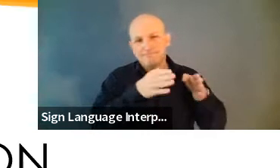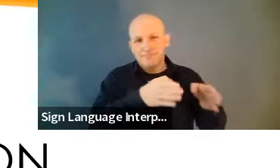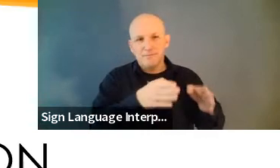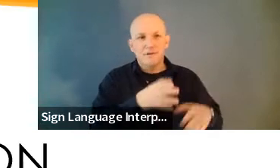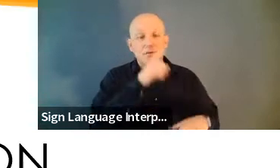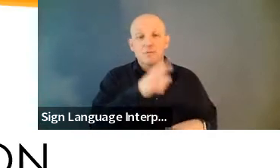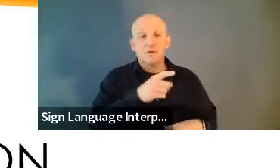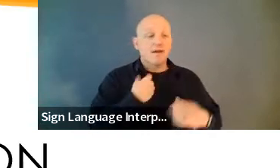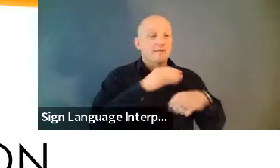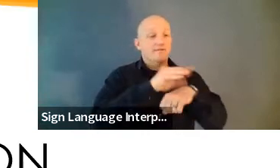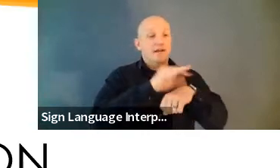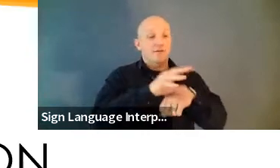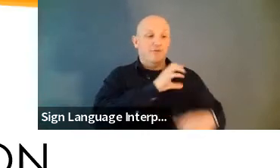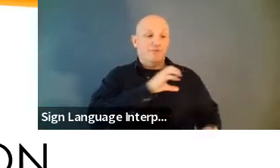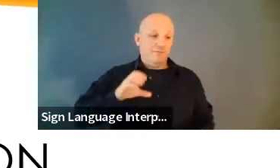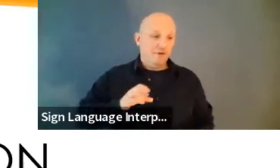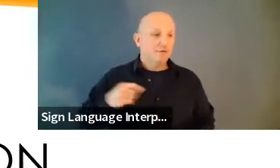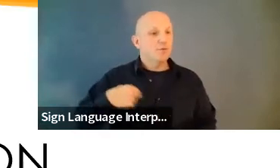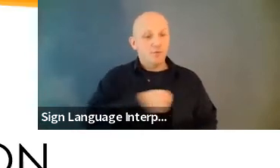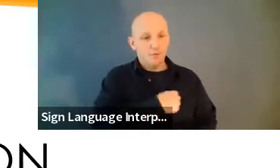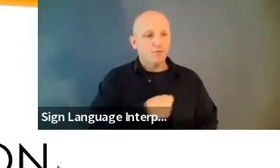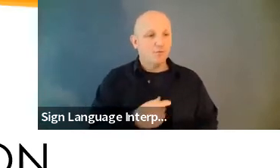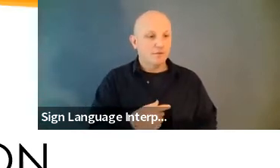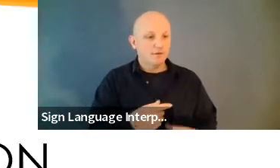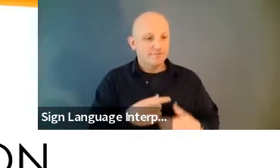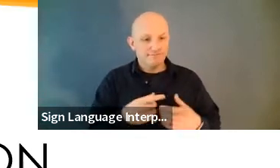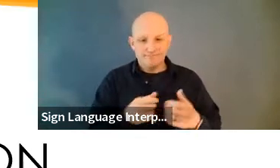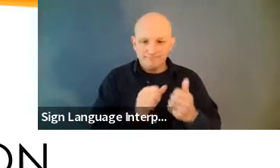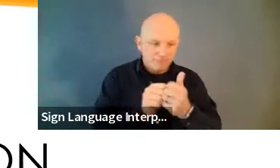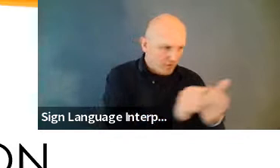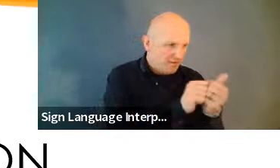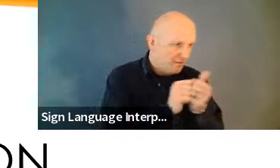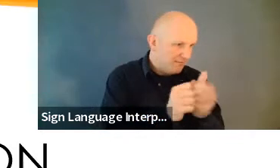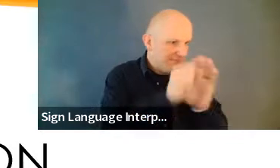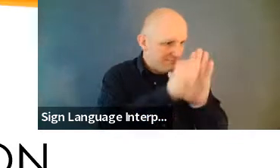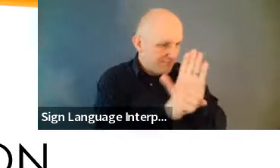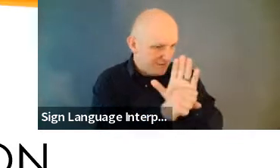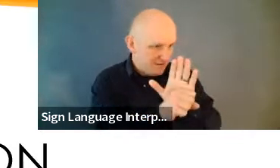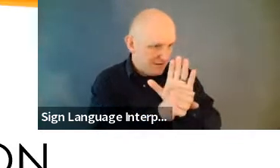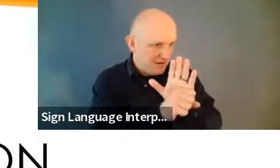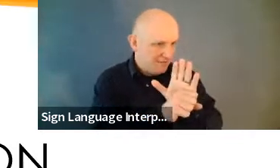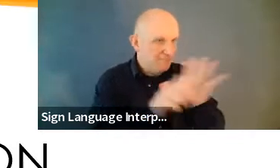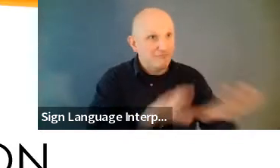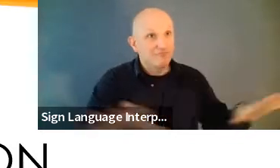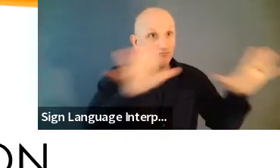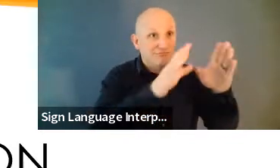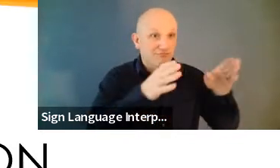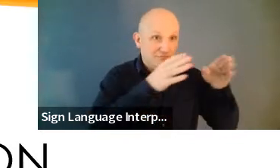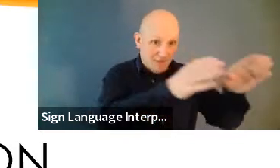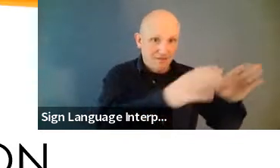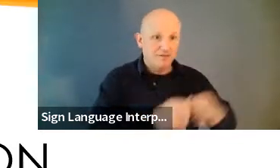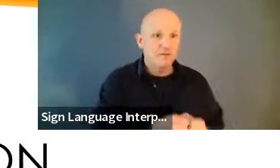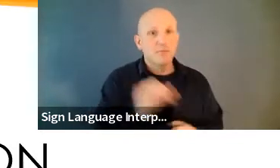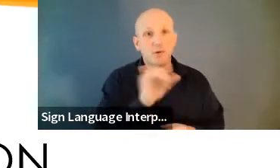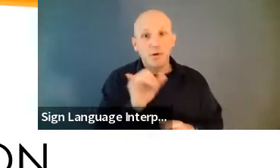an advisory council we share with the statewide pathway component, but also really focusing on our community